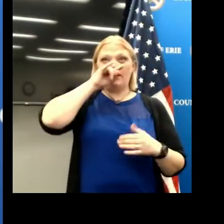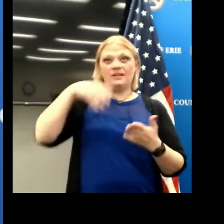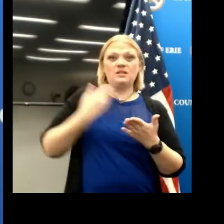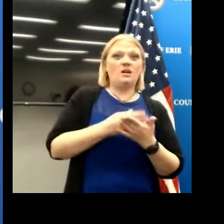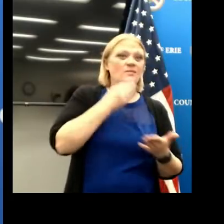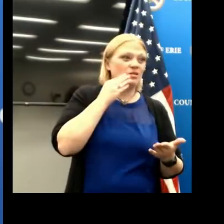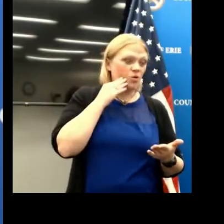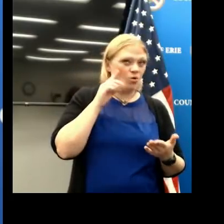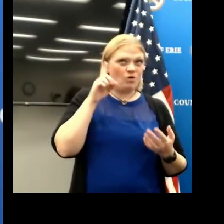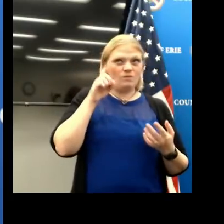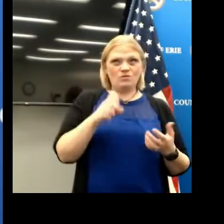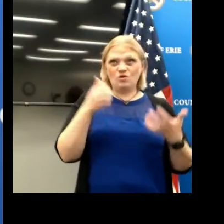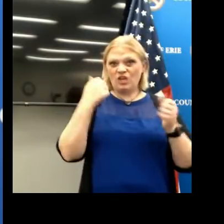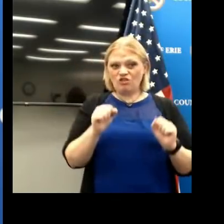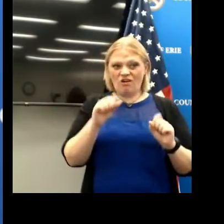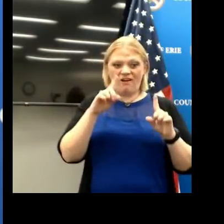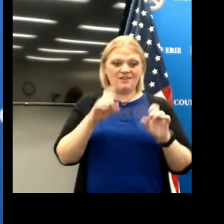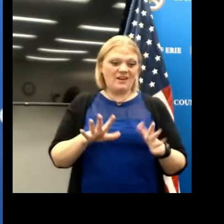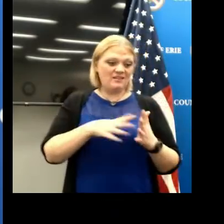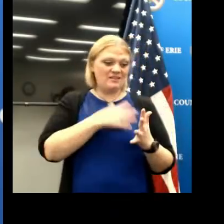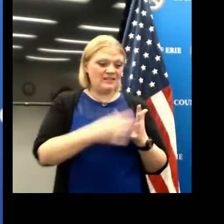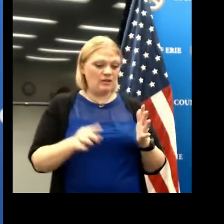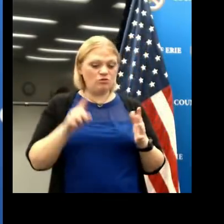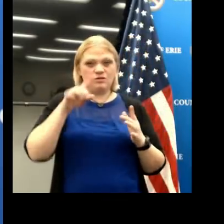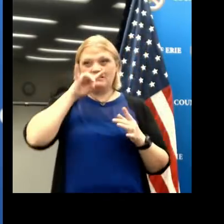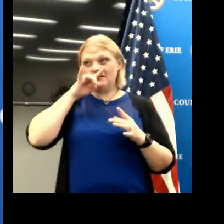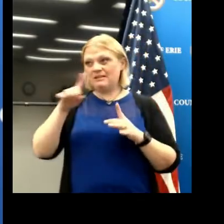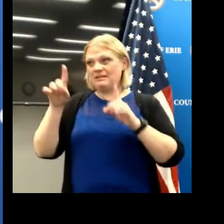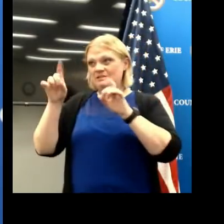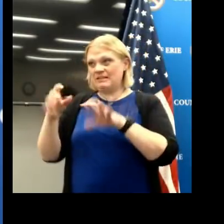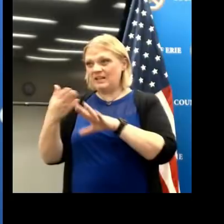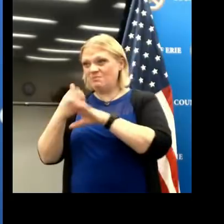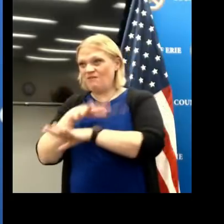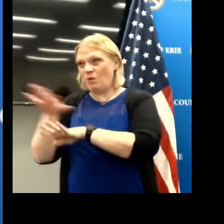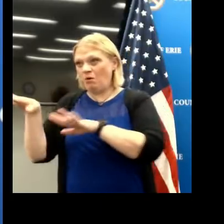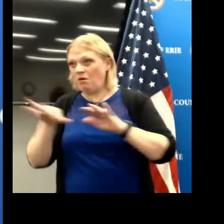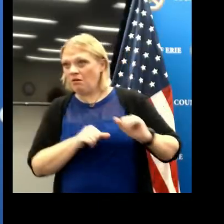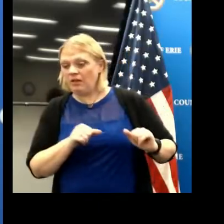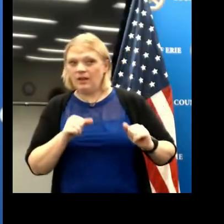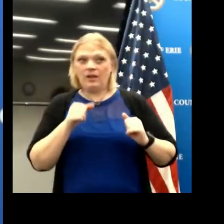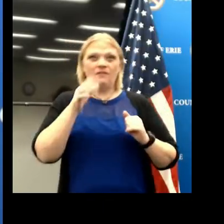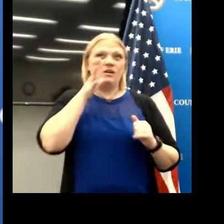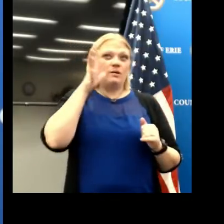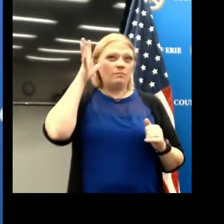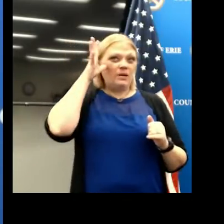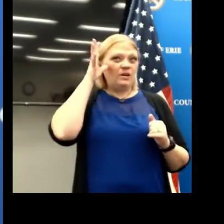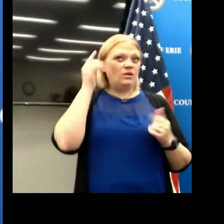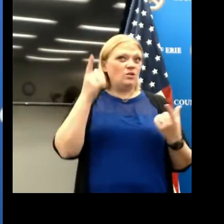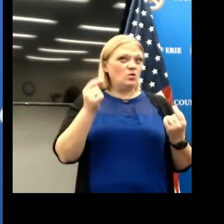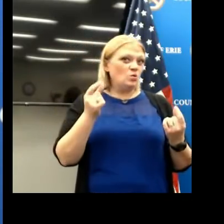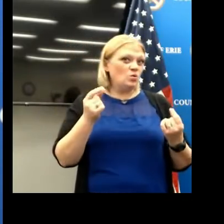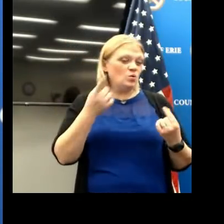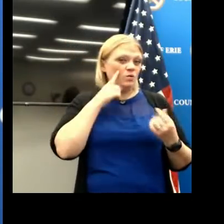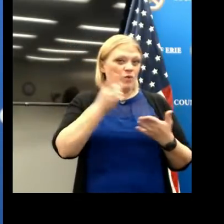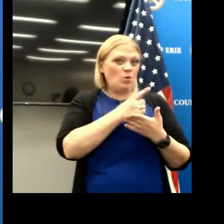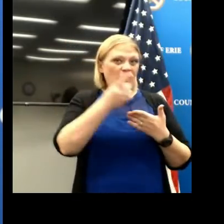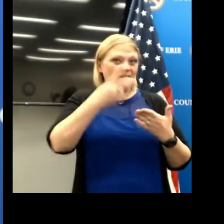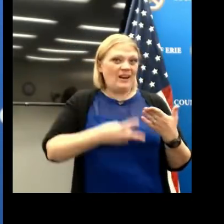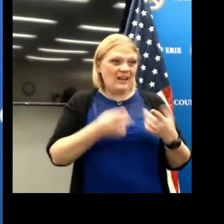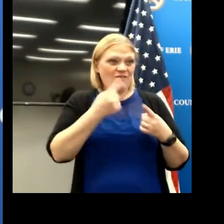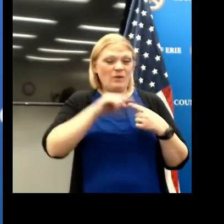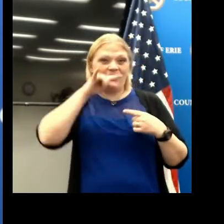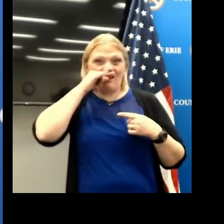they try and get them in the test schedule? Should the kids be taking the test before they leave that state? What should parents know for the next week and a half when these kids